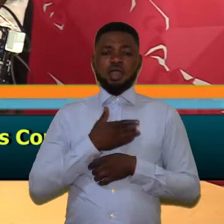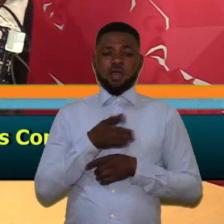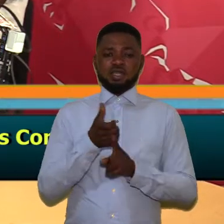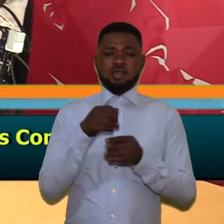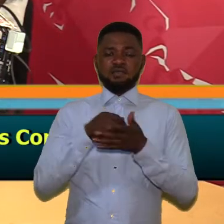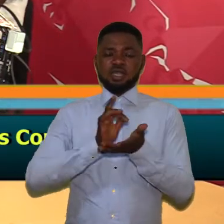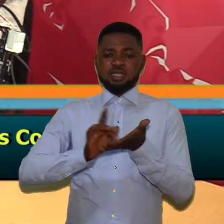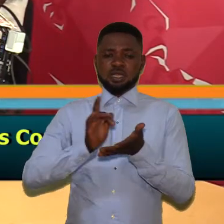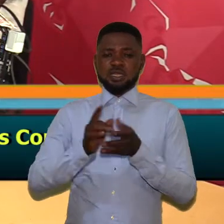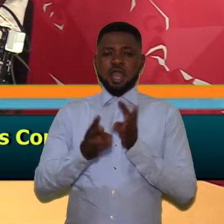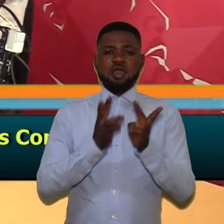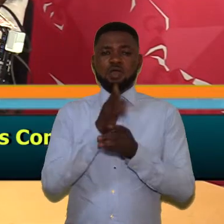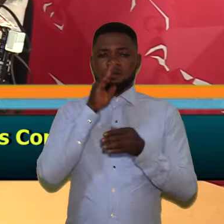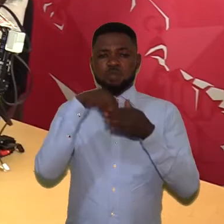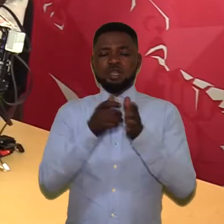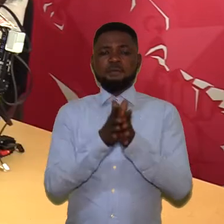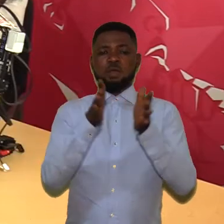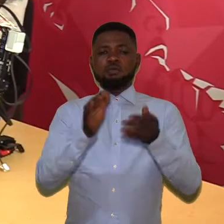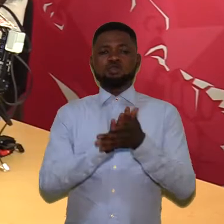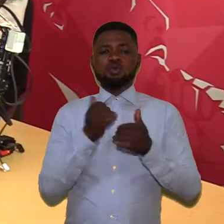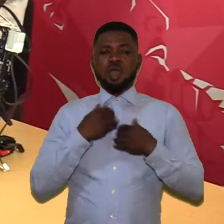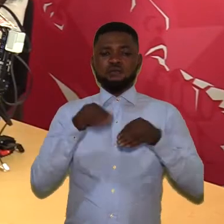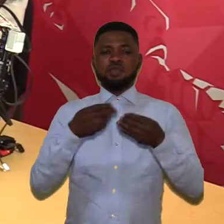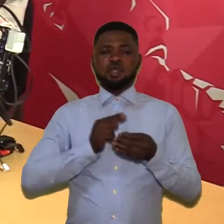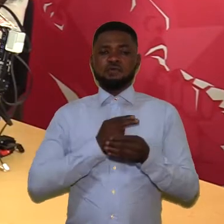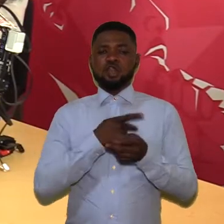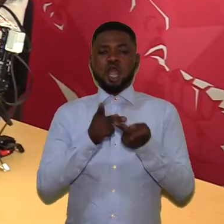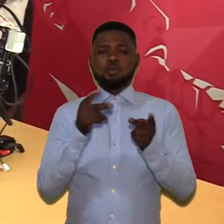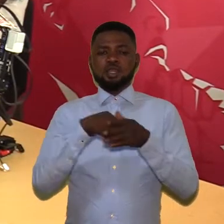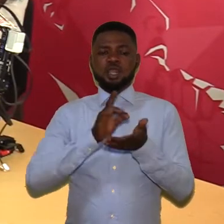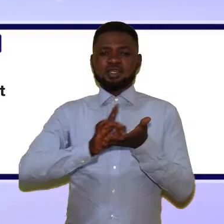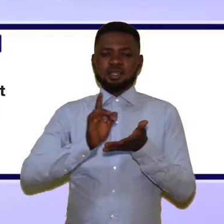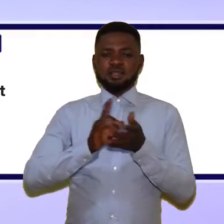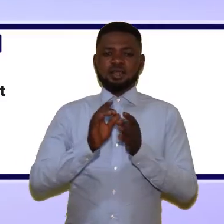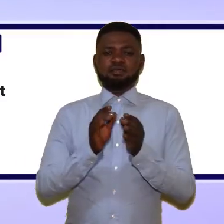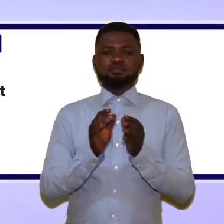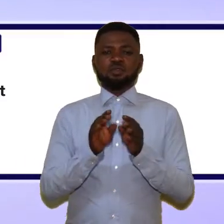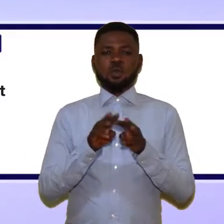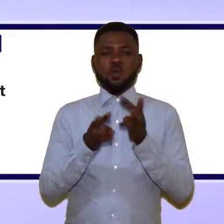digital world. So being in the public school has given us a place in the digital and technological world.